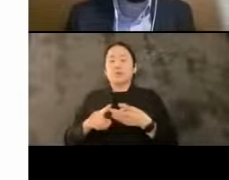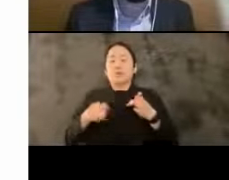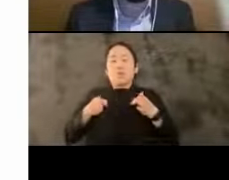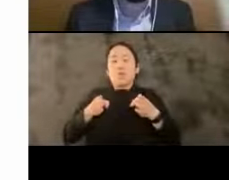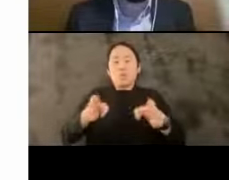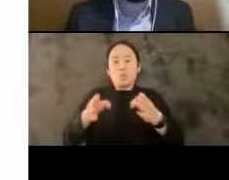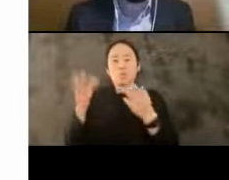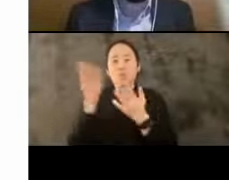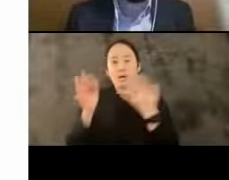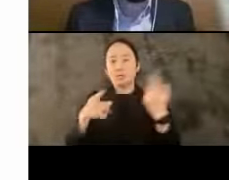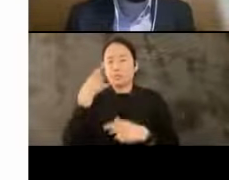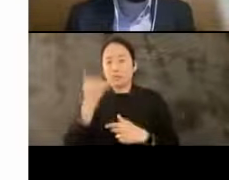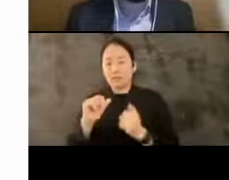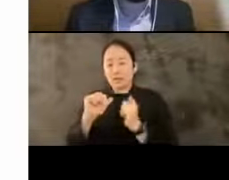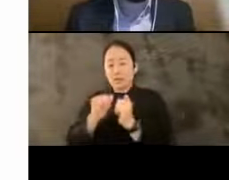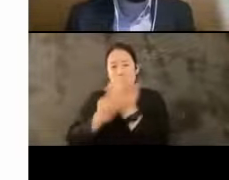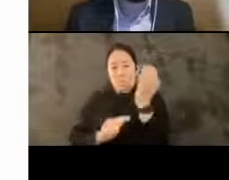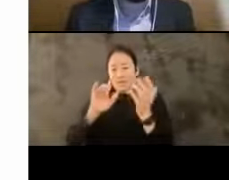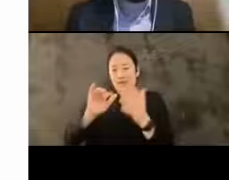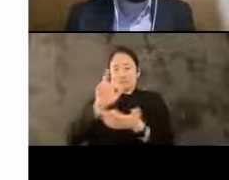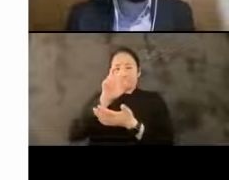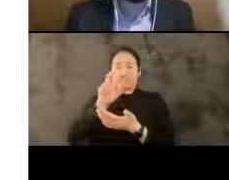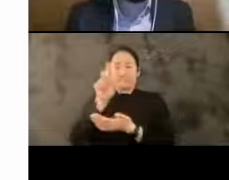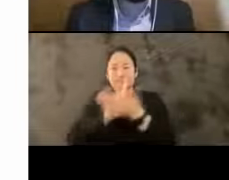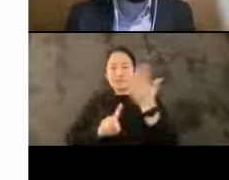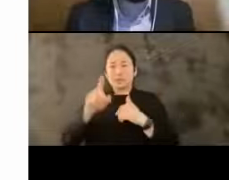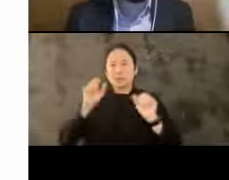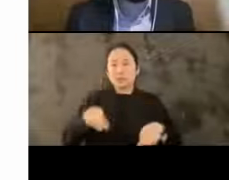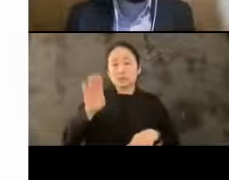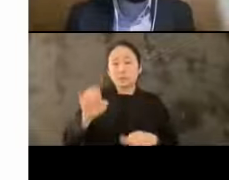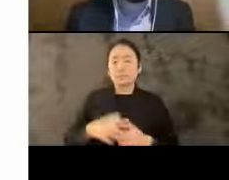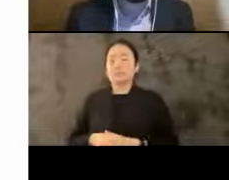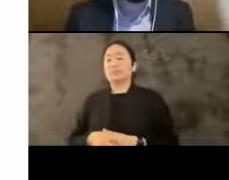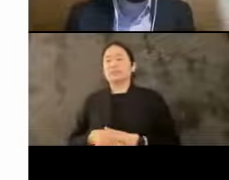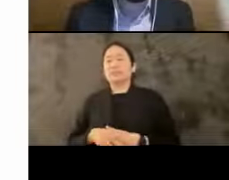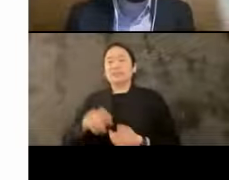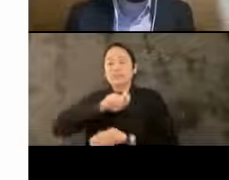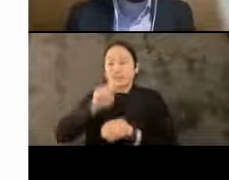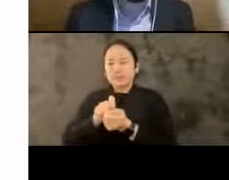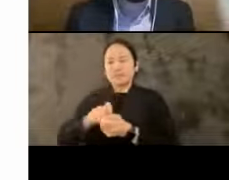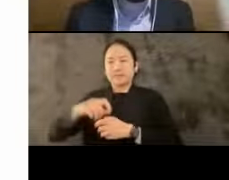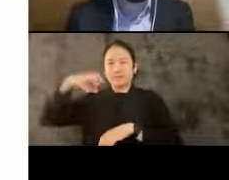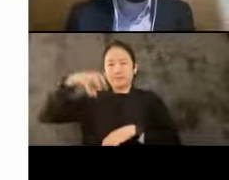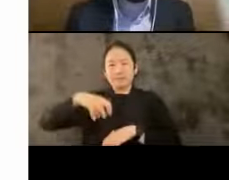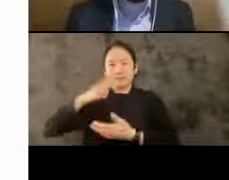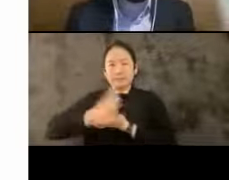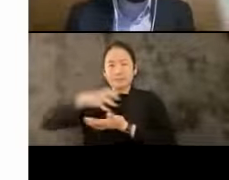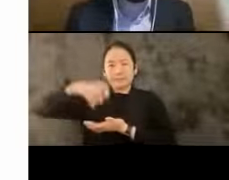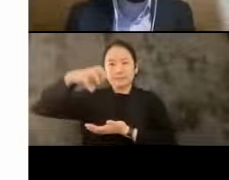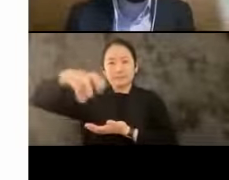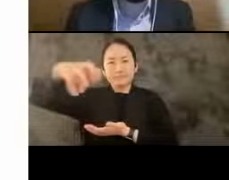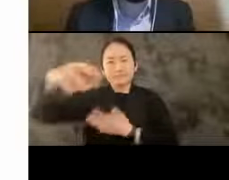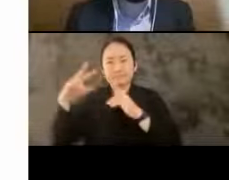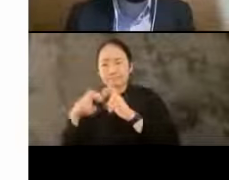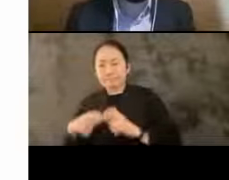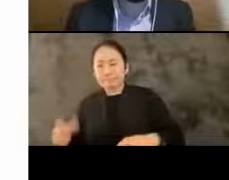options for those are. We're also going to be doing a more detailed station area analysis, ridership estimates, cost